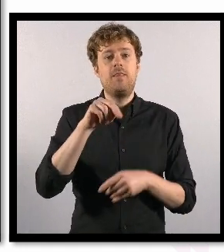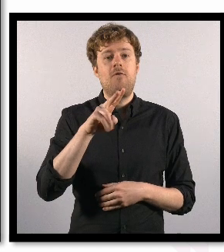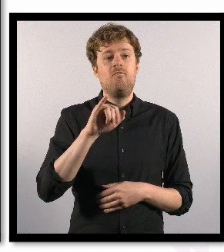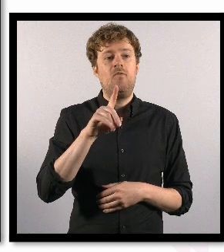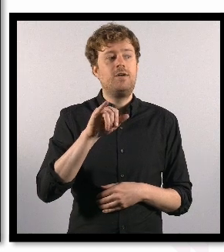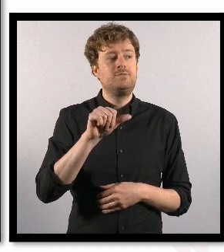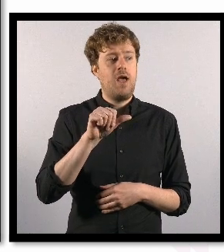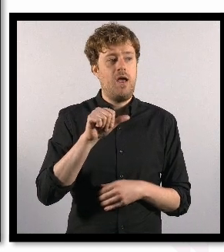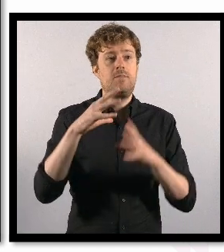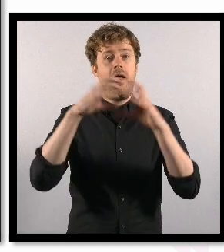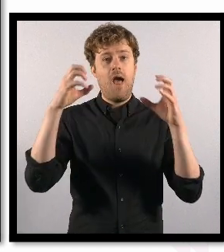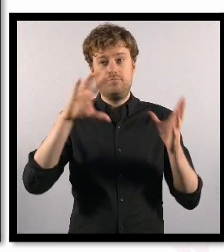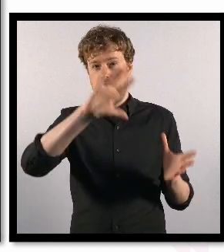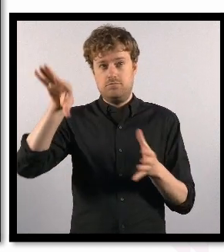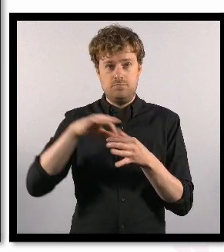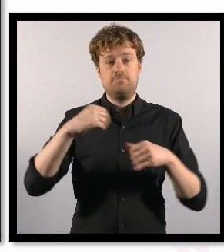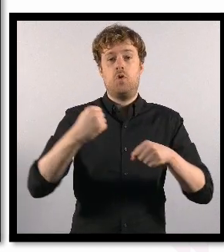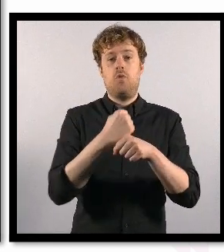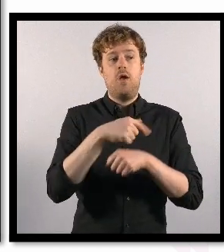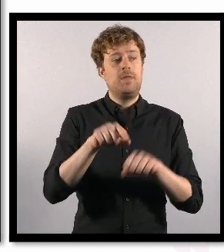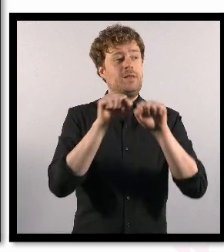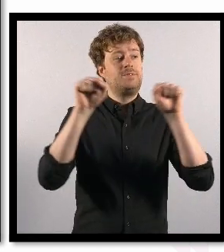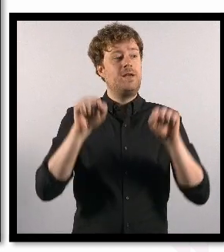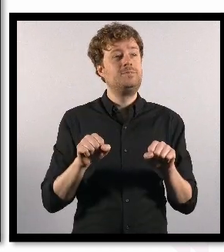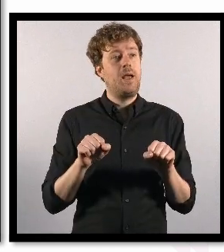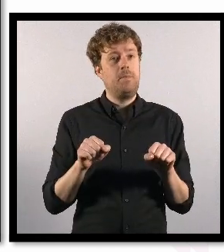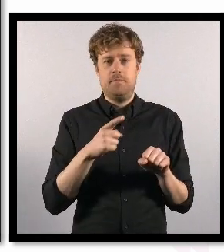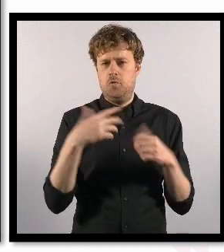and we are PEPTONE. Thank you. Thank you.